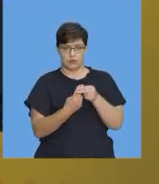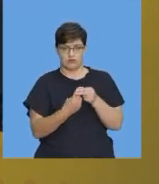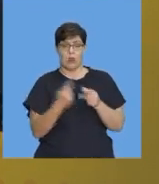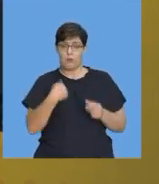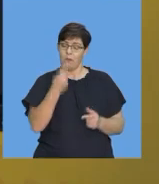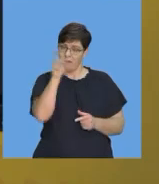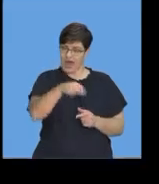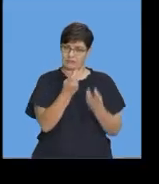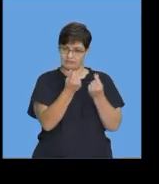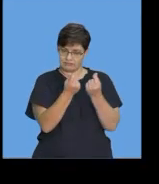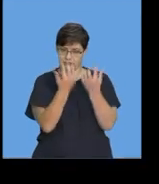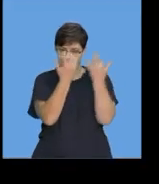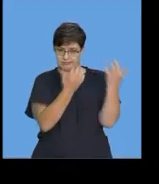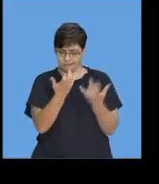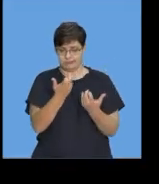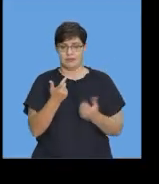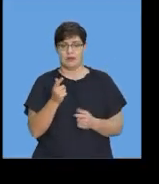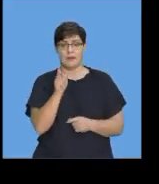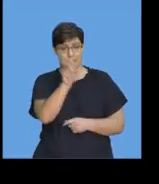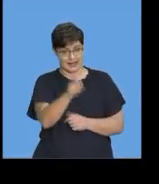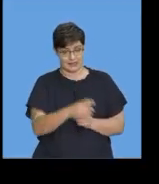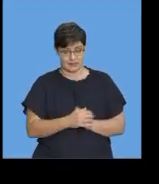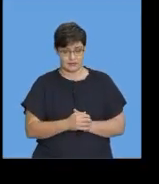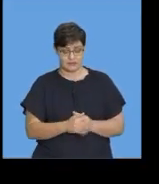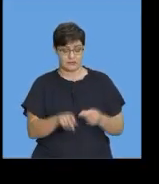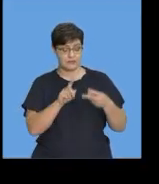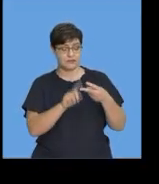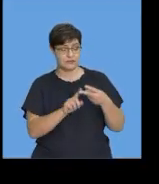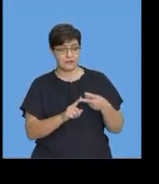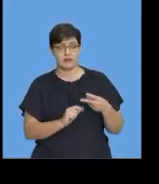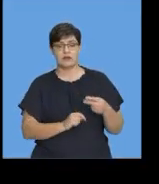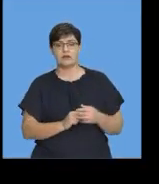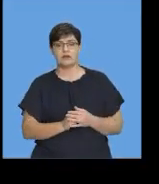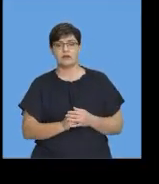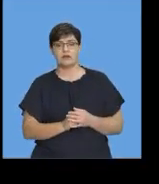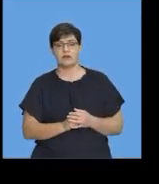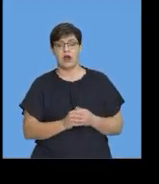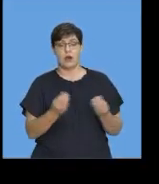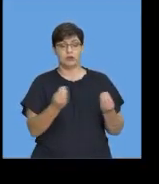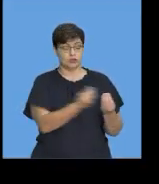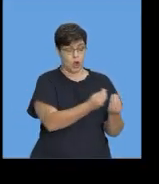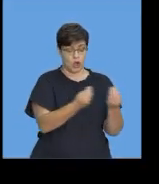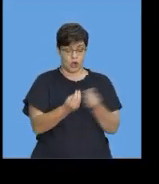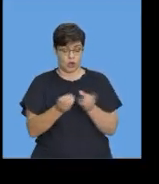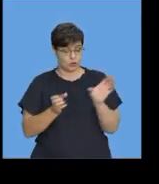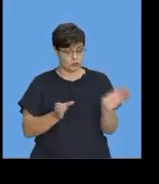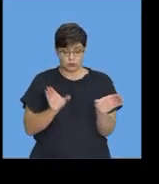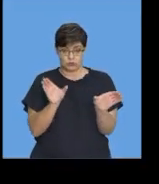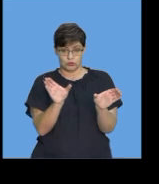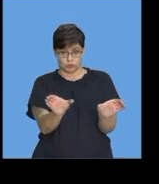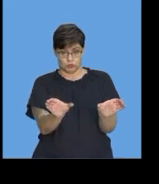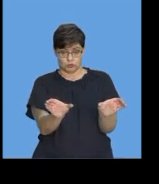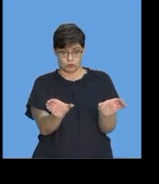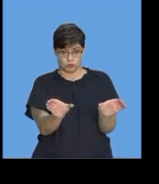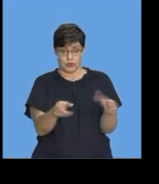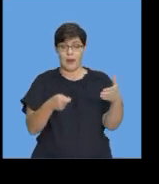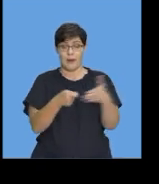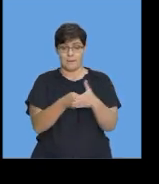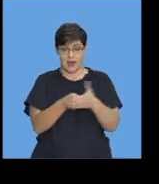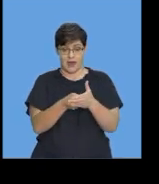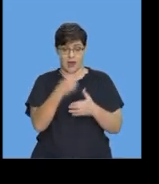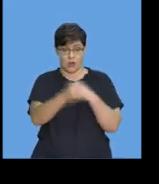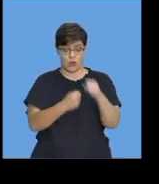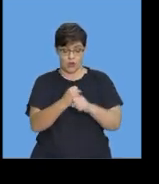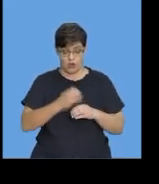calculate. Okay, they're telling you that you have 2 batches of stock which were purchased during the